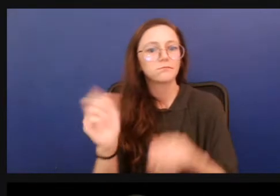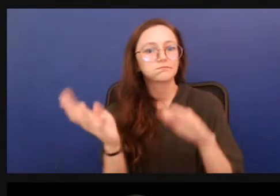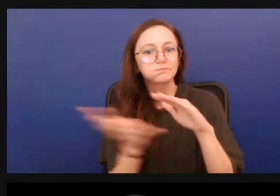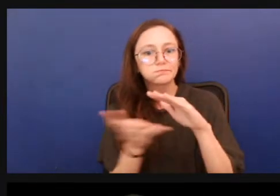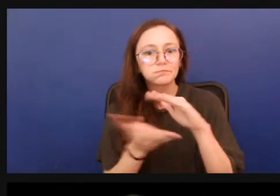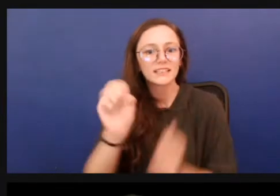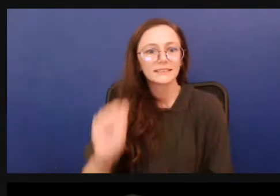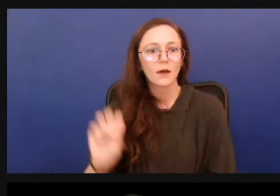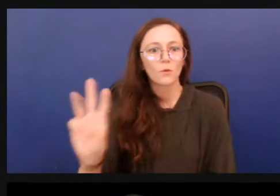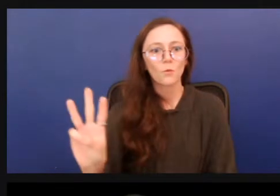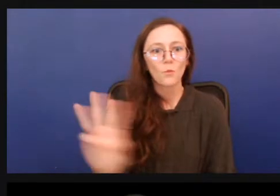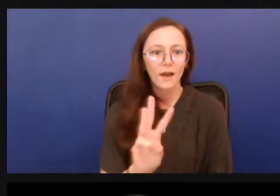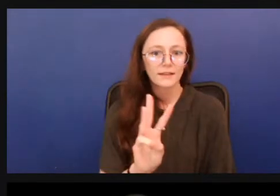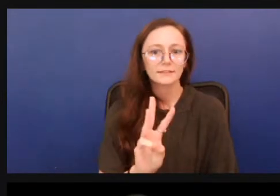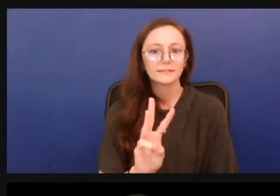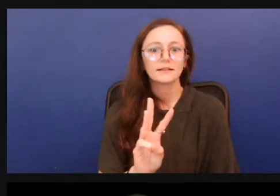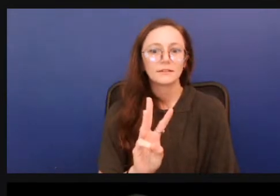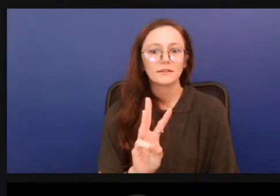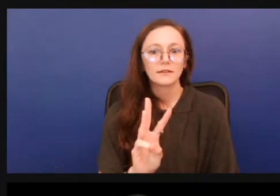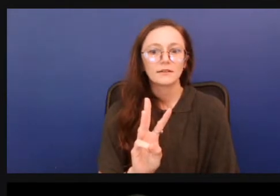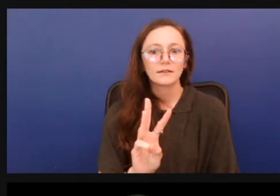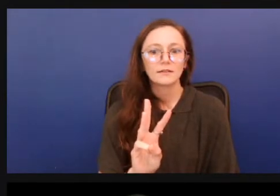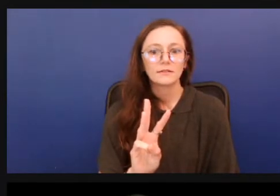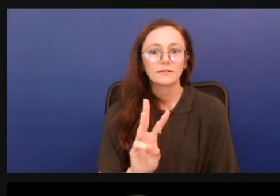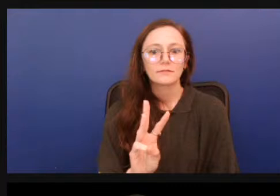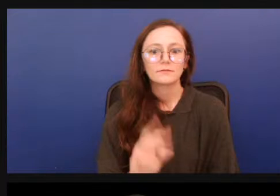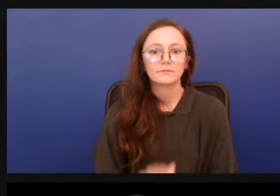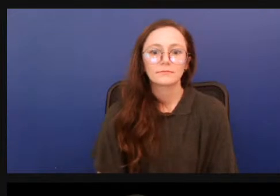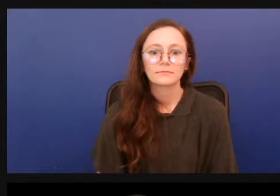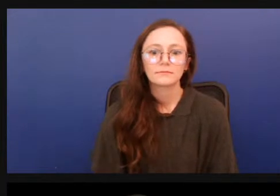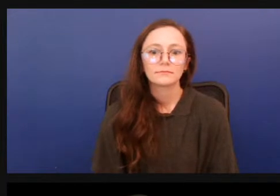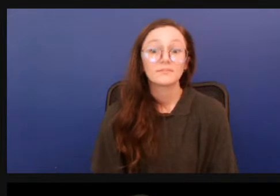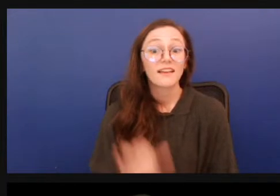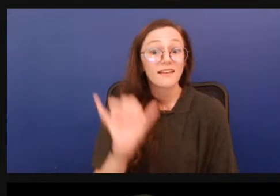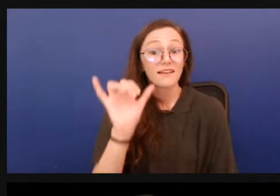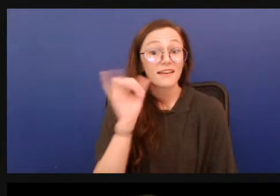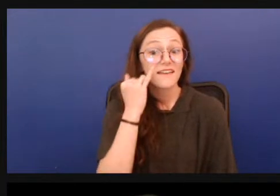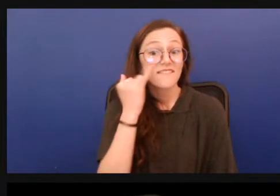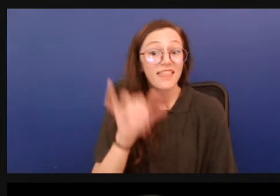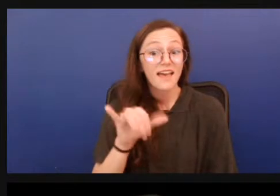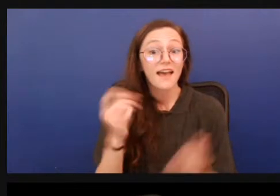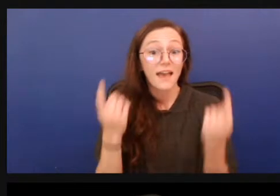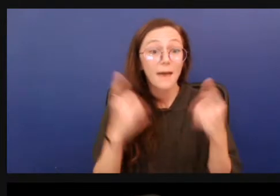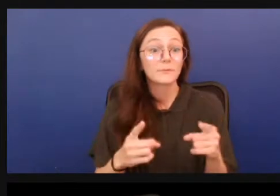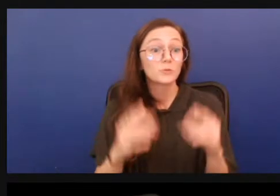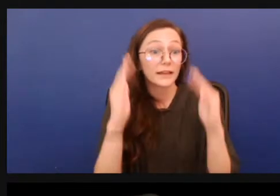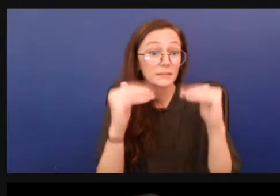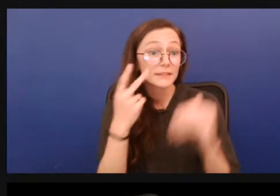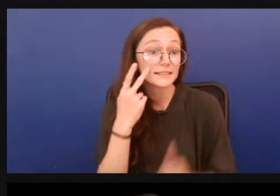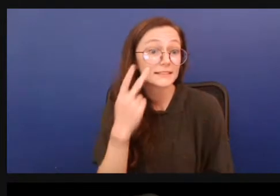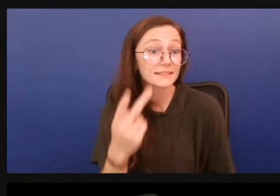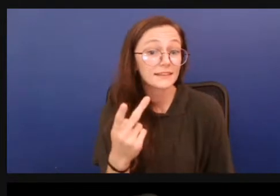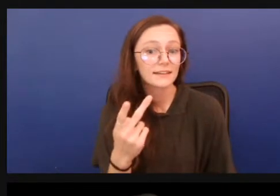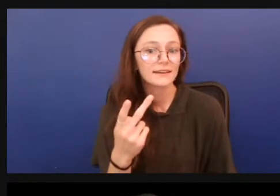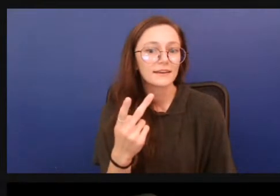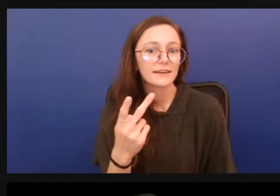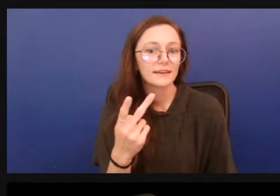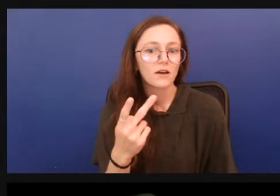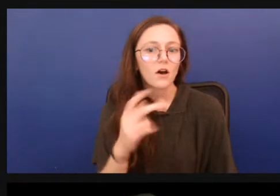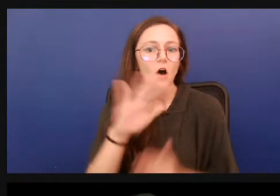caldera to the south or southwest. In that case, they'd expect to see earthquake locations migrating away from the